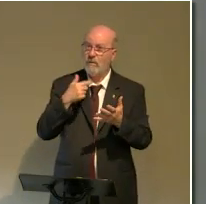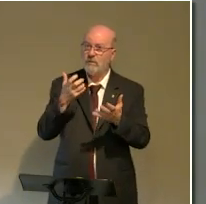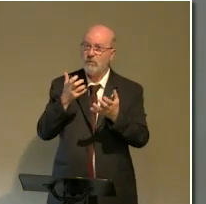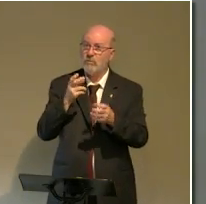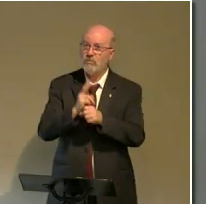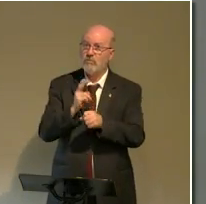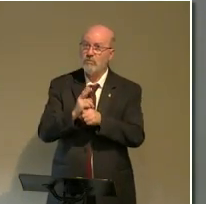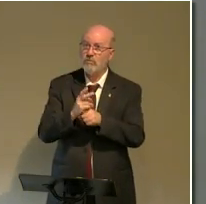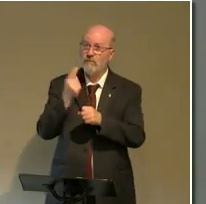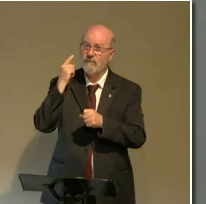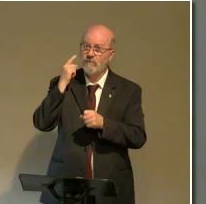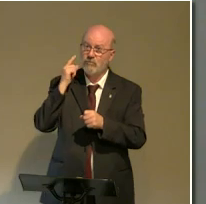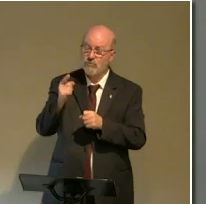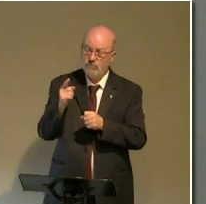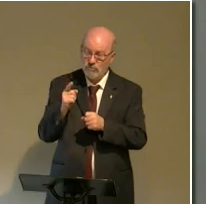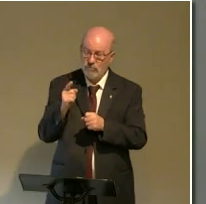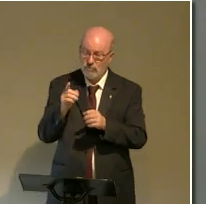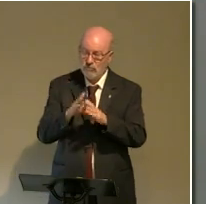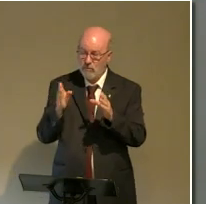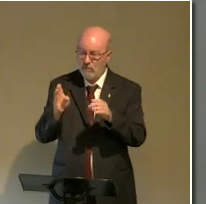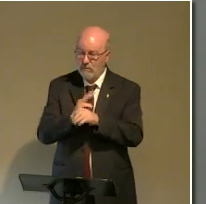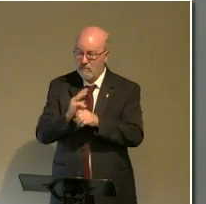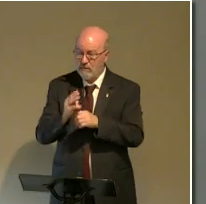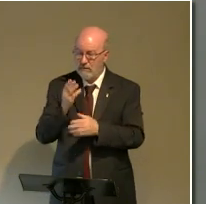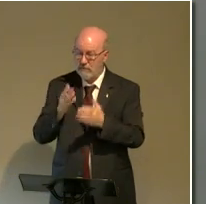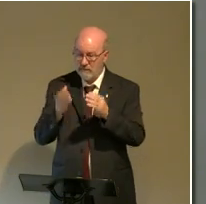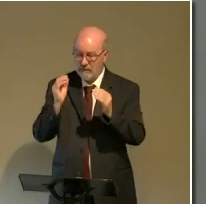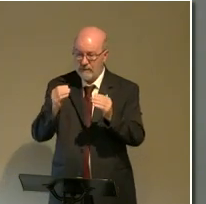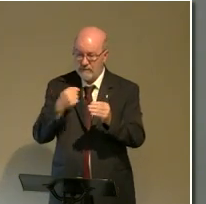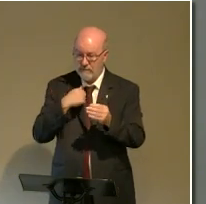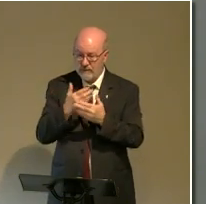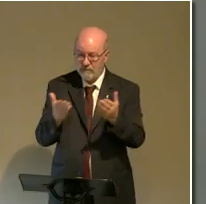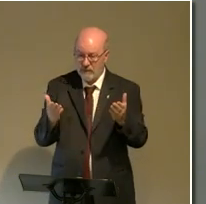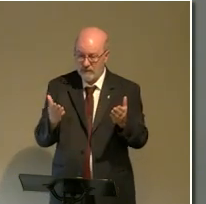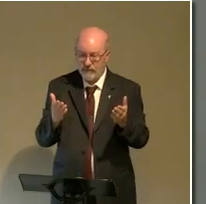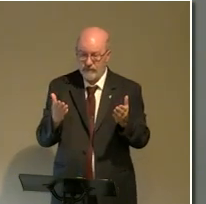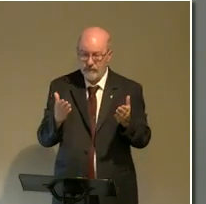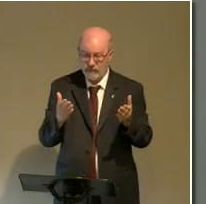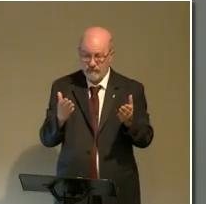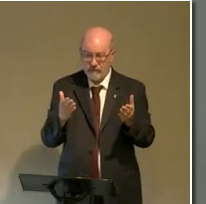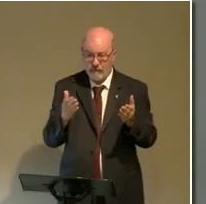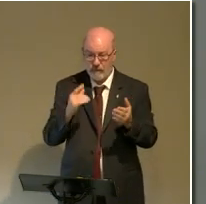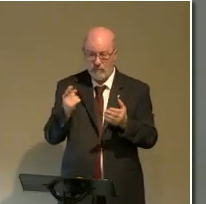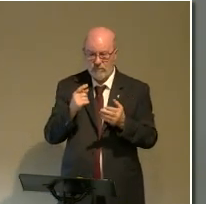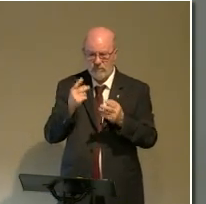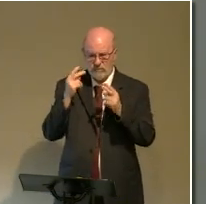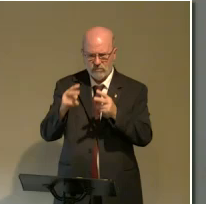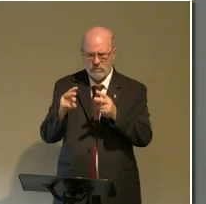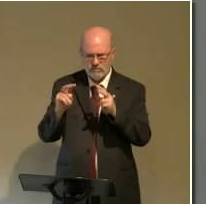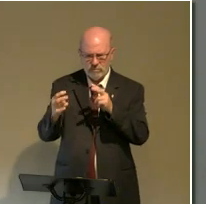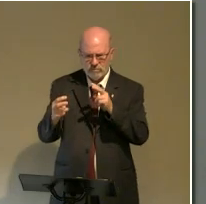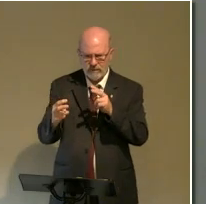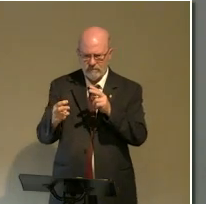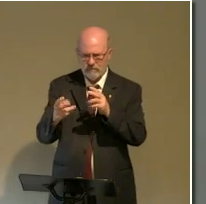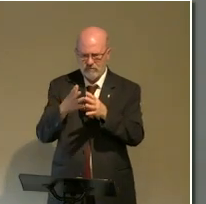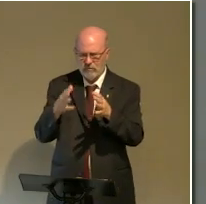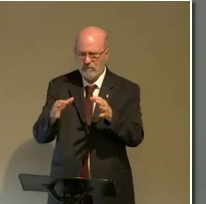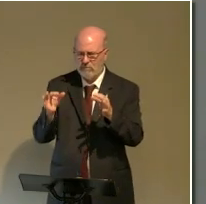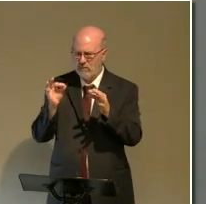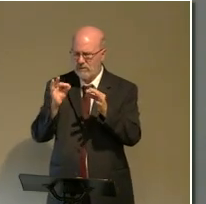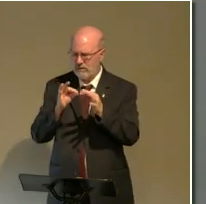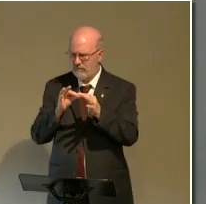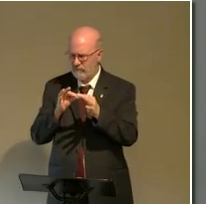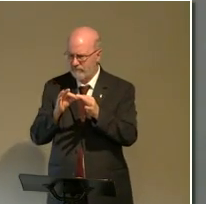What do you want me to see God? Maybe this is opening up a ministry. Maybe this is teaching me something, right? We always have to look for that. I think it's so